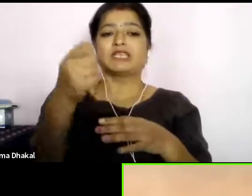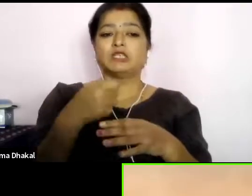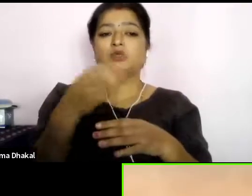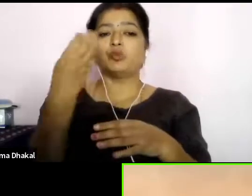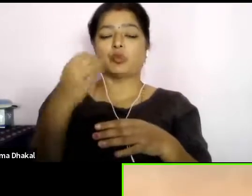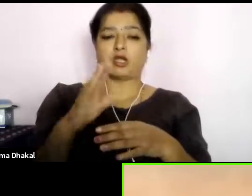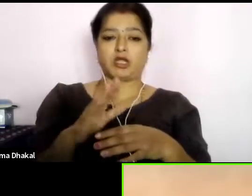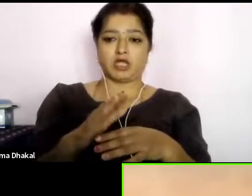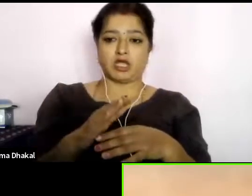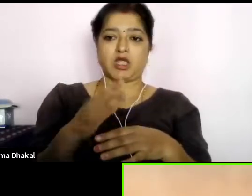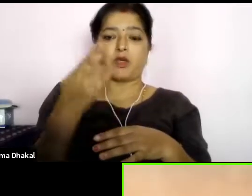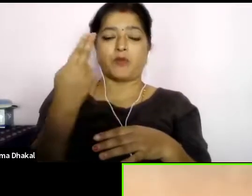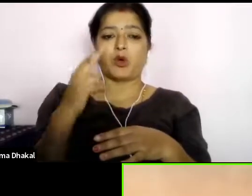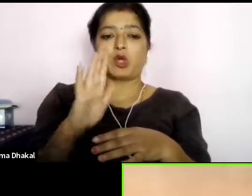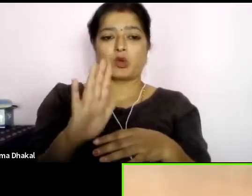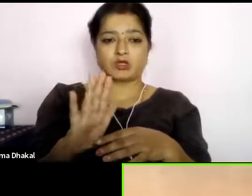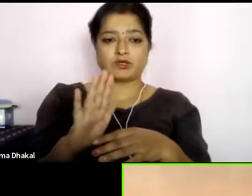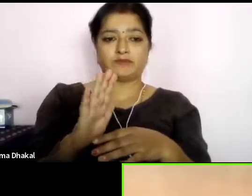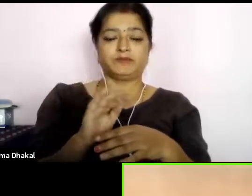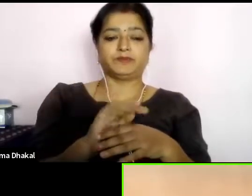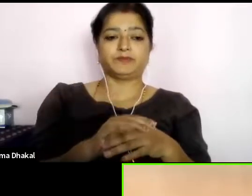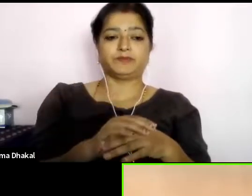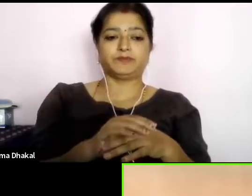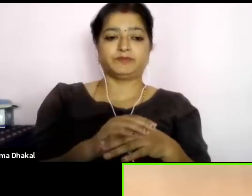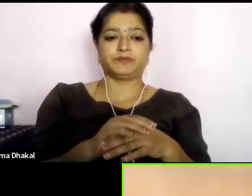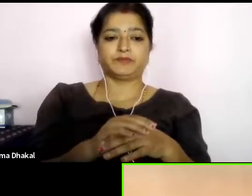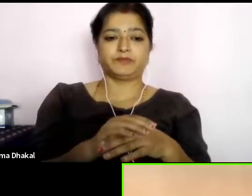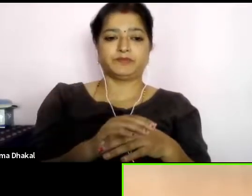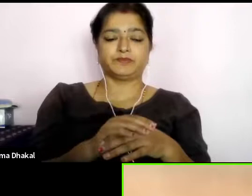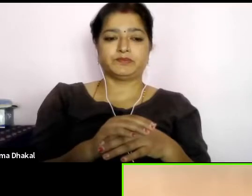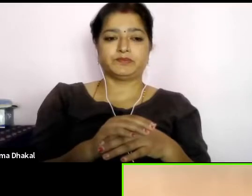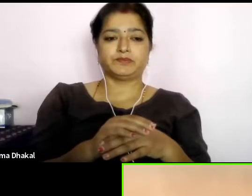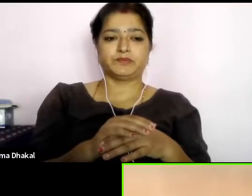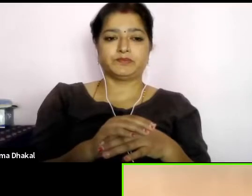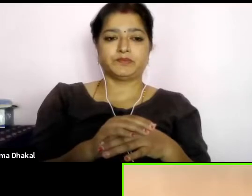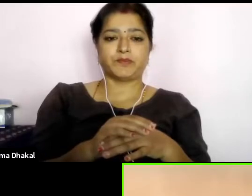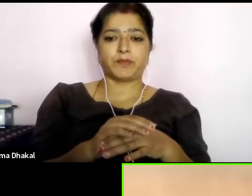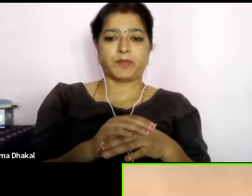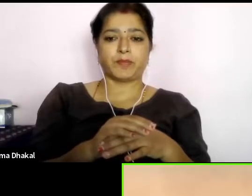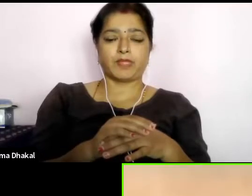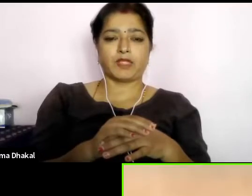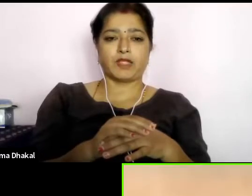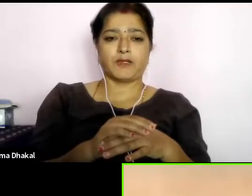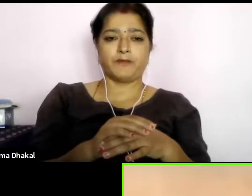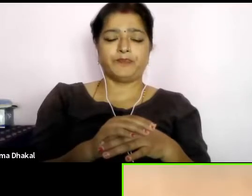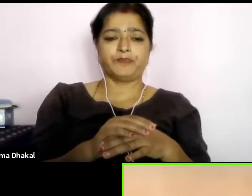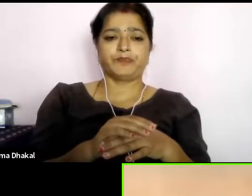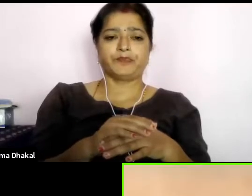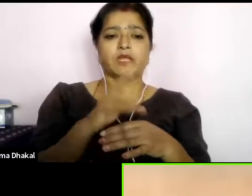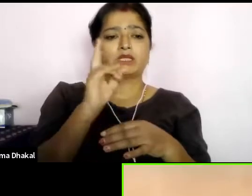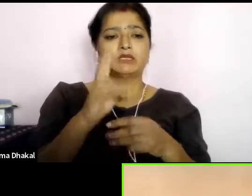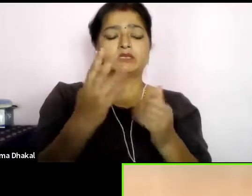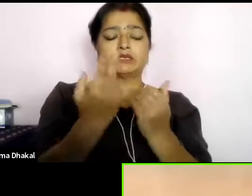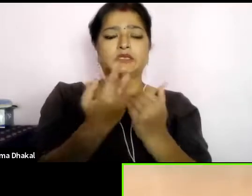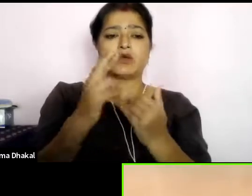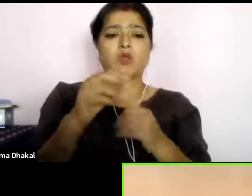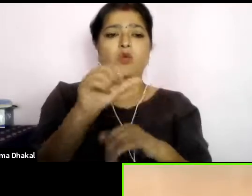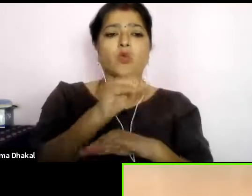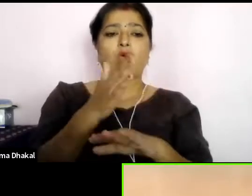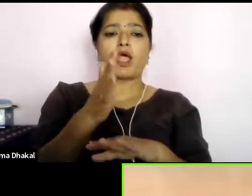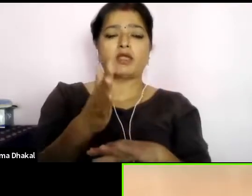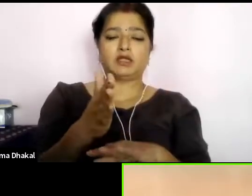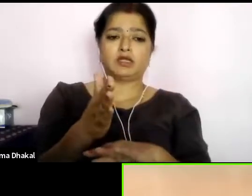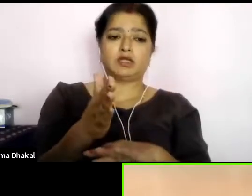due to the extended lockdown, she is not able to sell the liquor as much as she wants. But at the